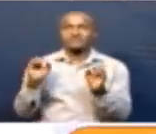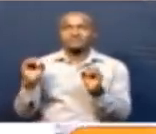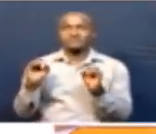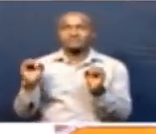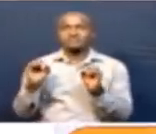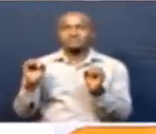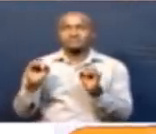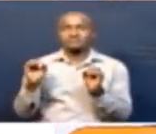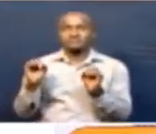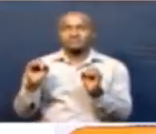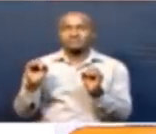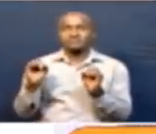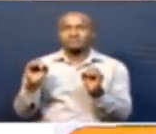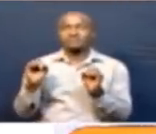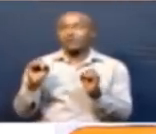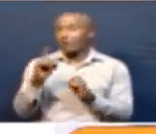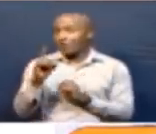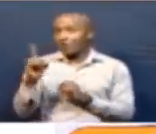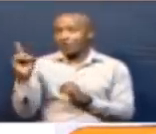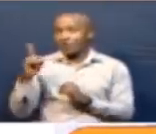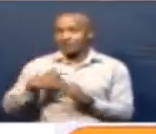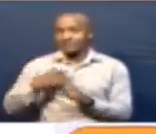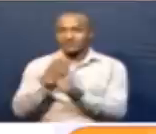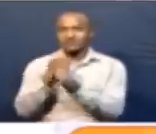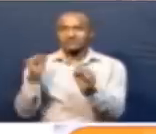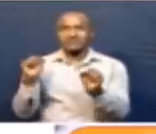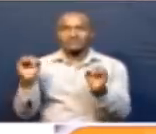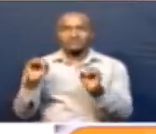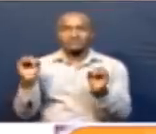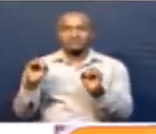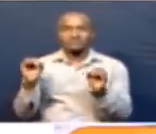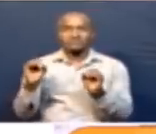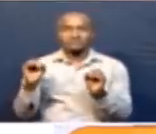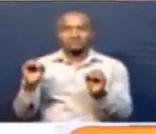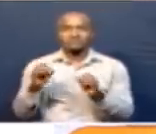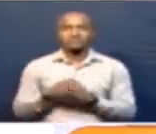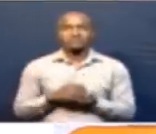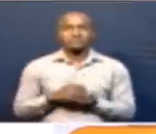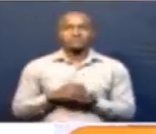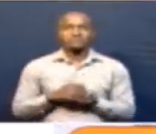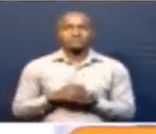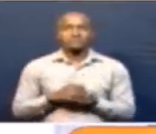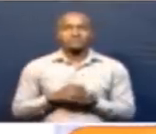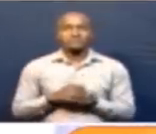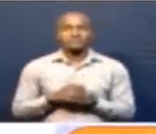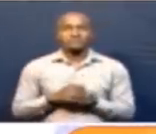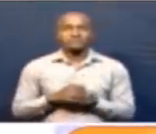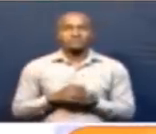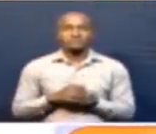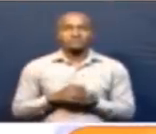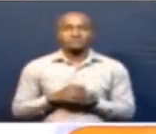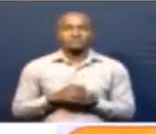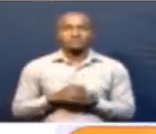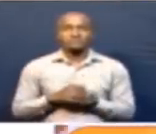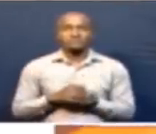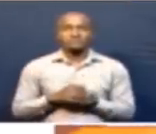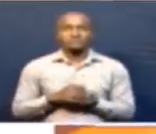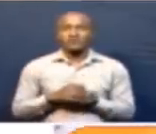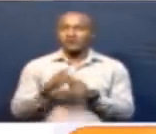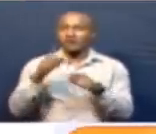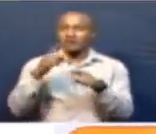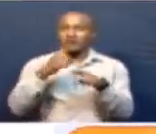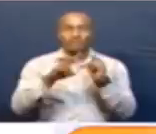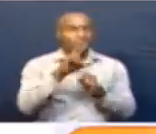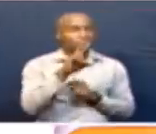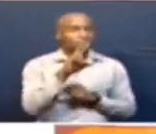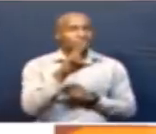No, okay, actually, no one. Mm-hmm. Yeah, that's why we are here right now. Mm-hmm. Anyone here in Form 2? Me. You? Me.